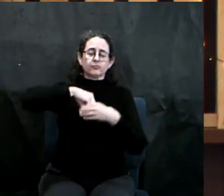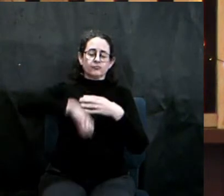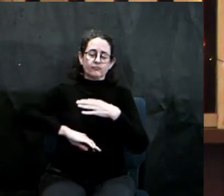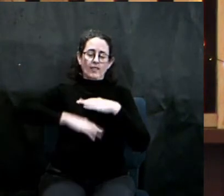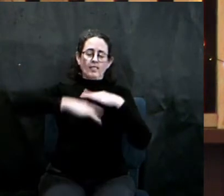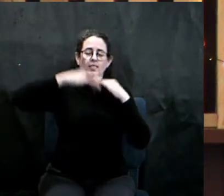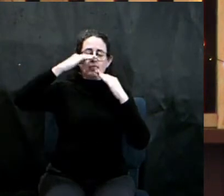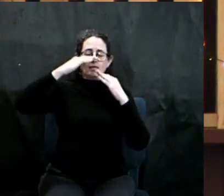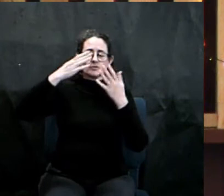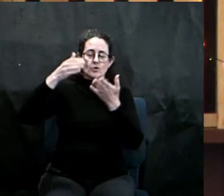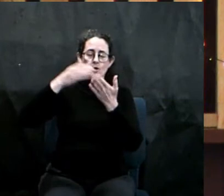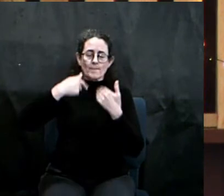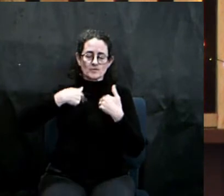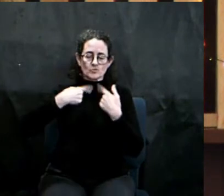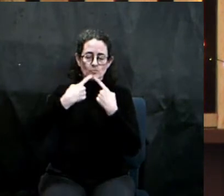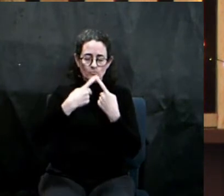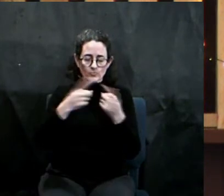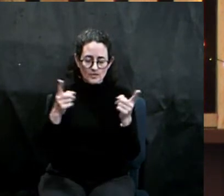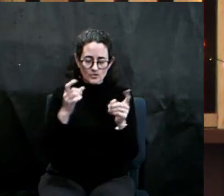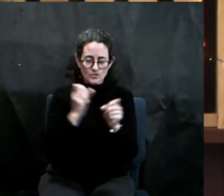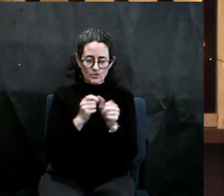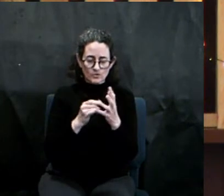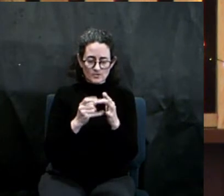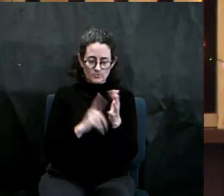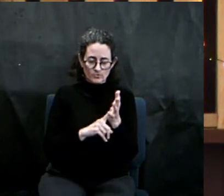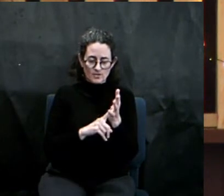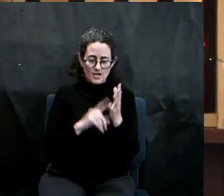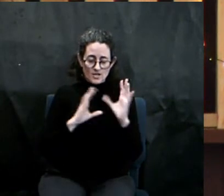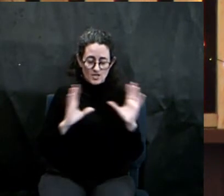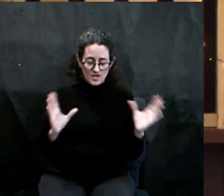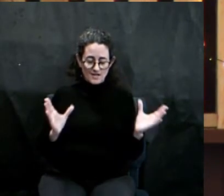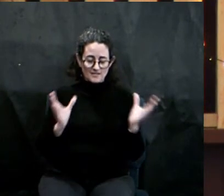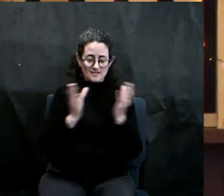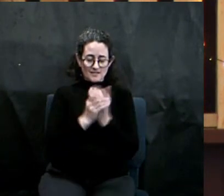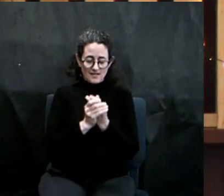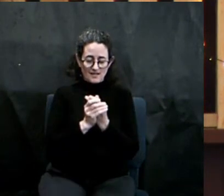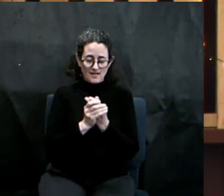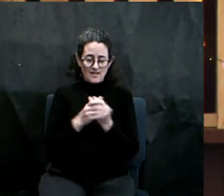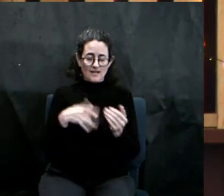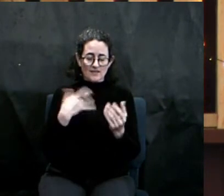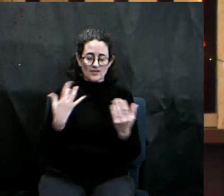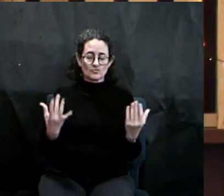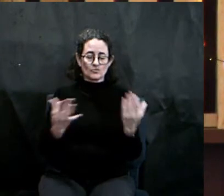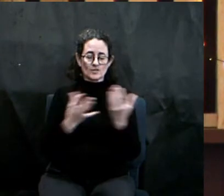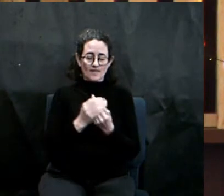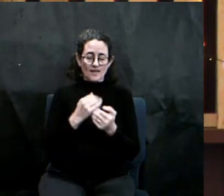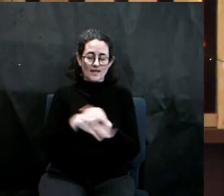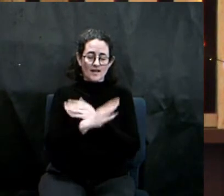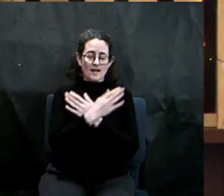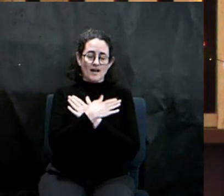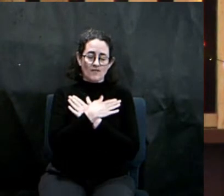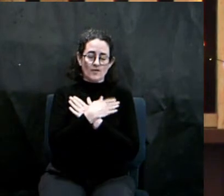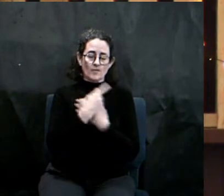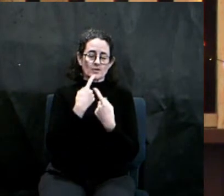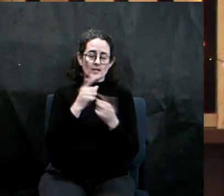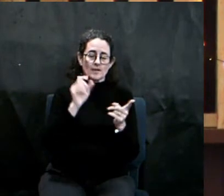gospel. Unite in the truth all who profess your name, that we may live together in love and proclaim your glory in all